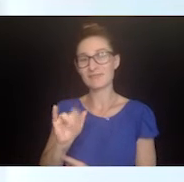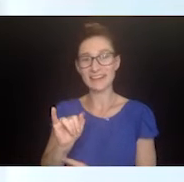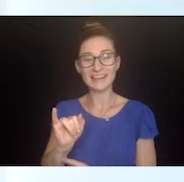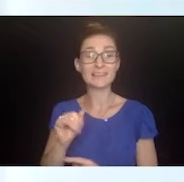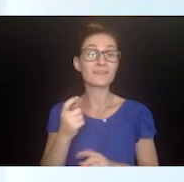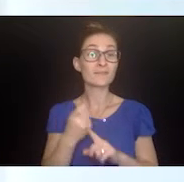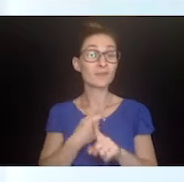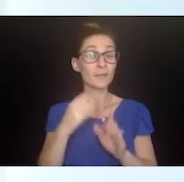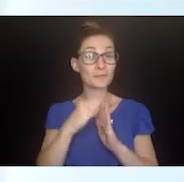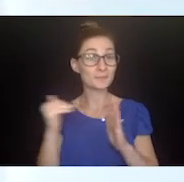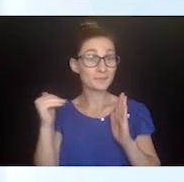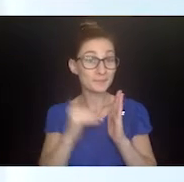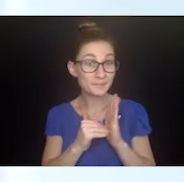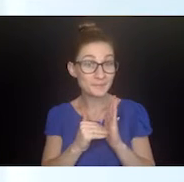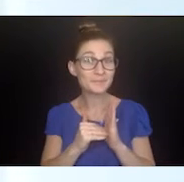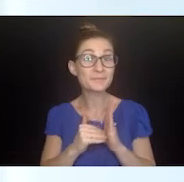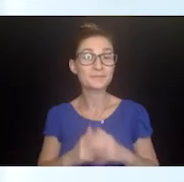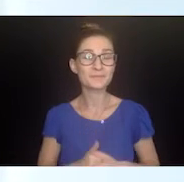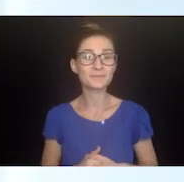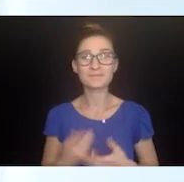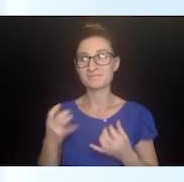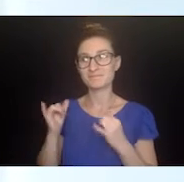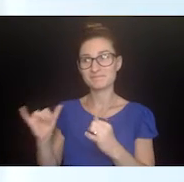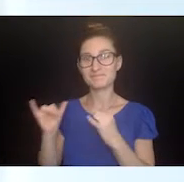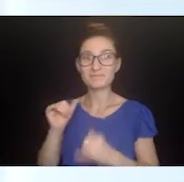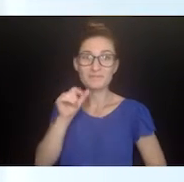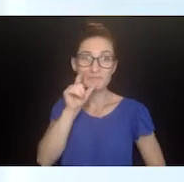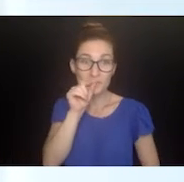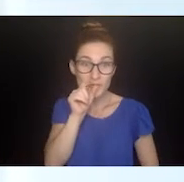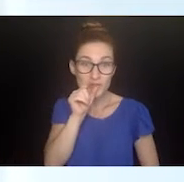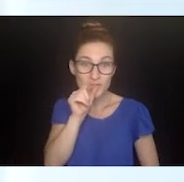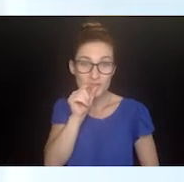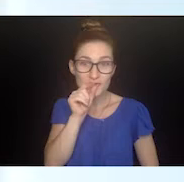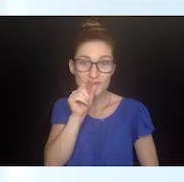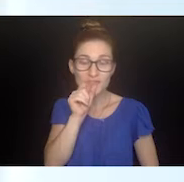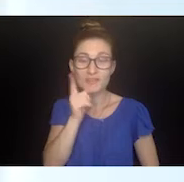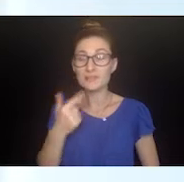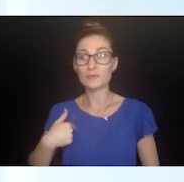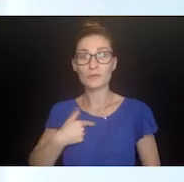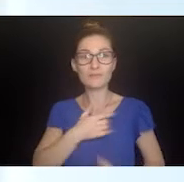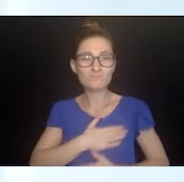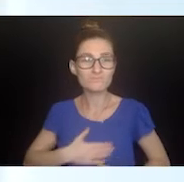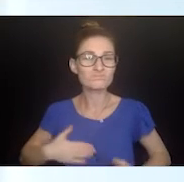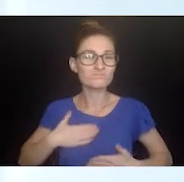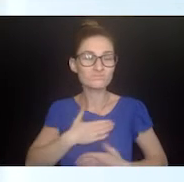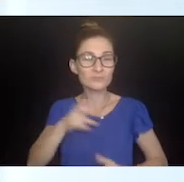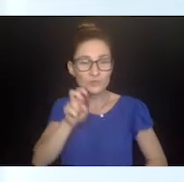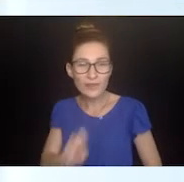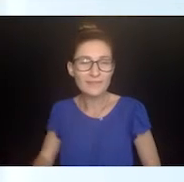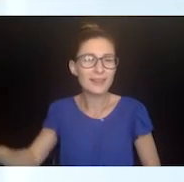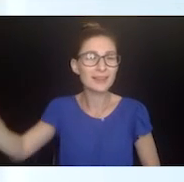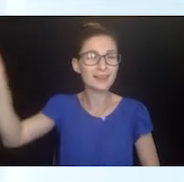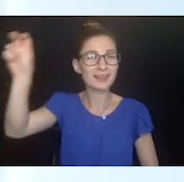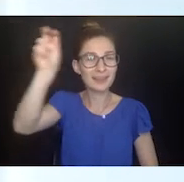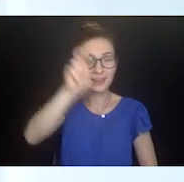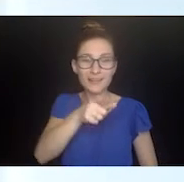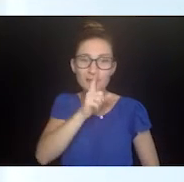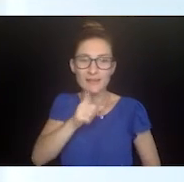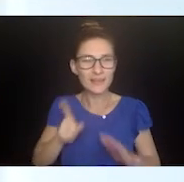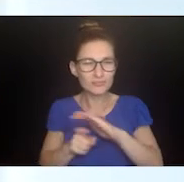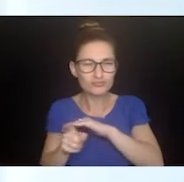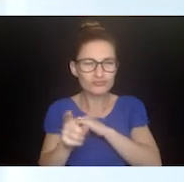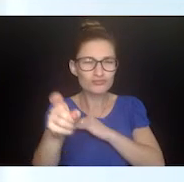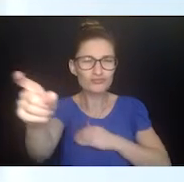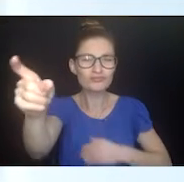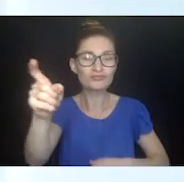just like any other bird, but not a Kiwi bird, we actually love to travel, and we're adventurous souls. So you